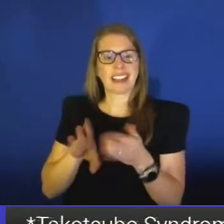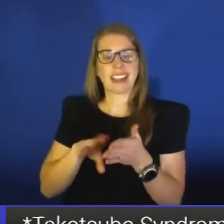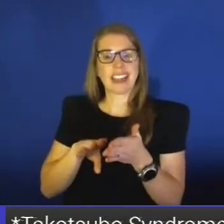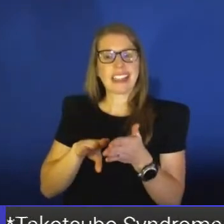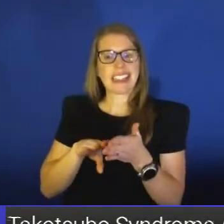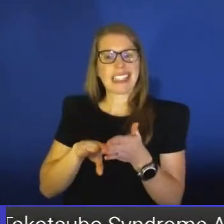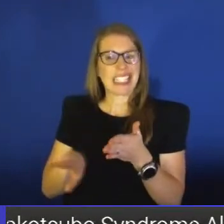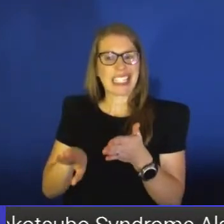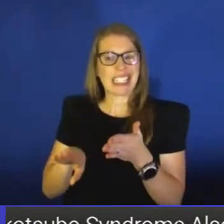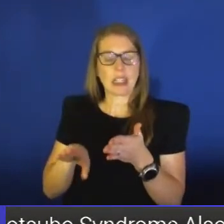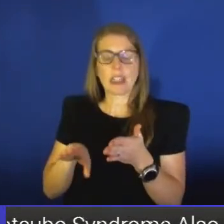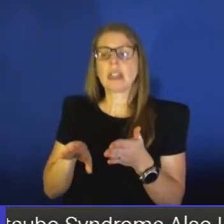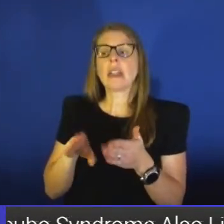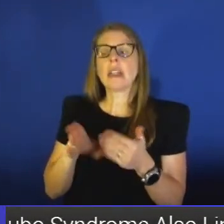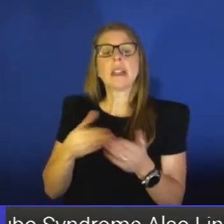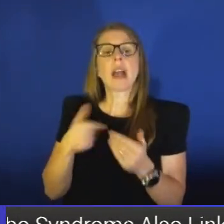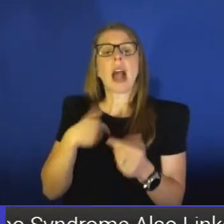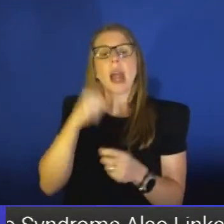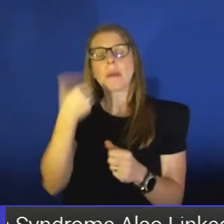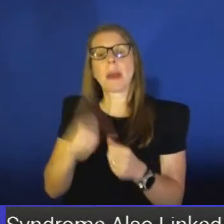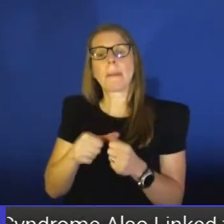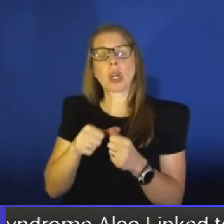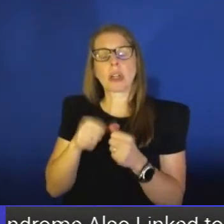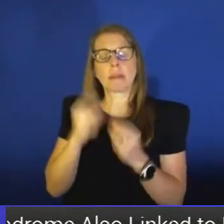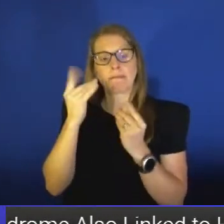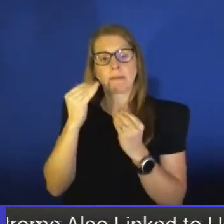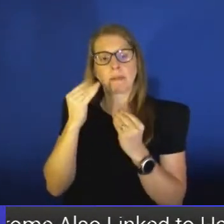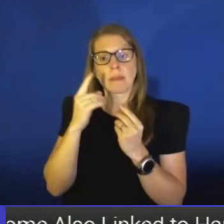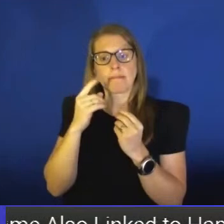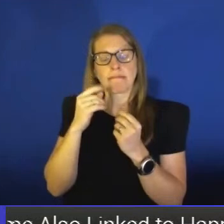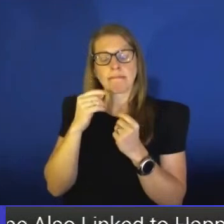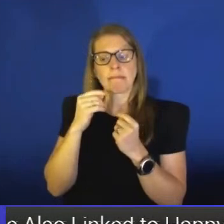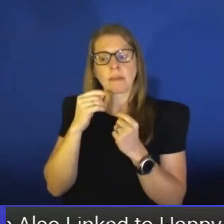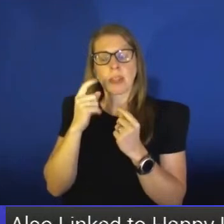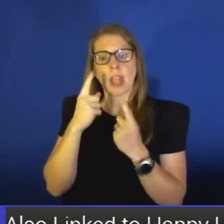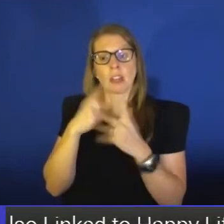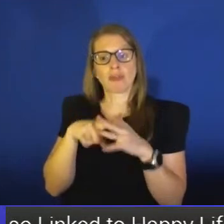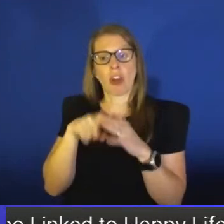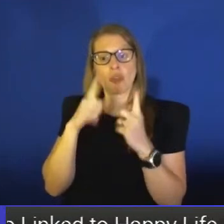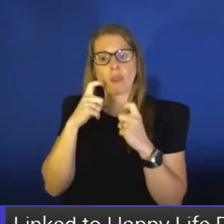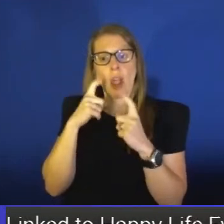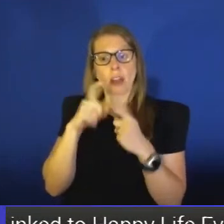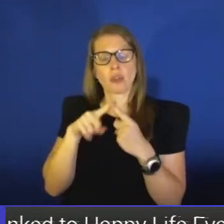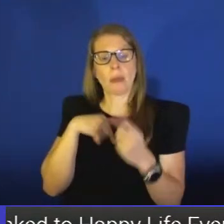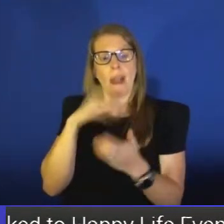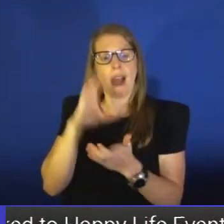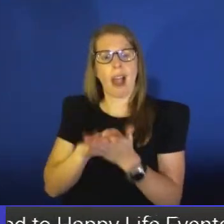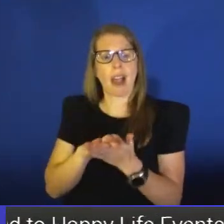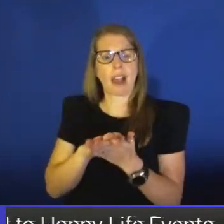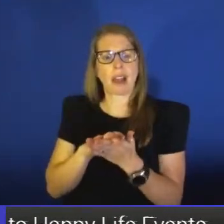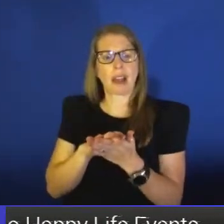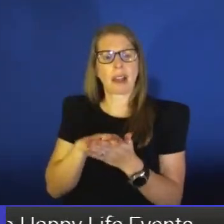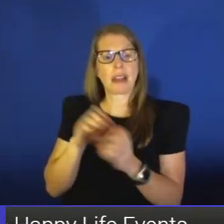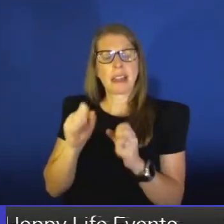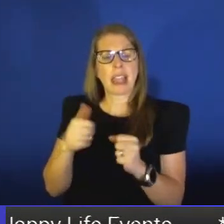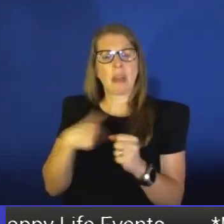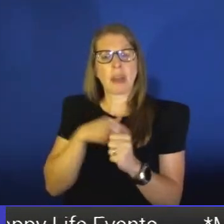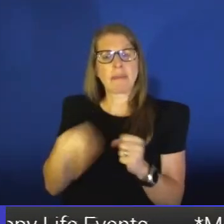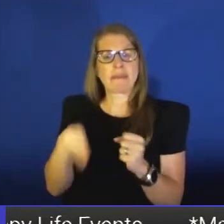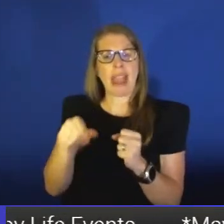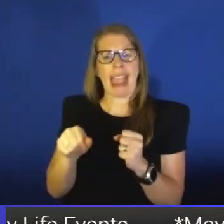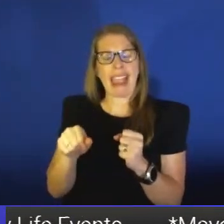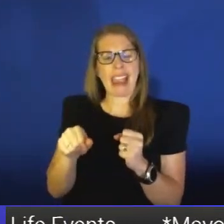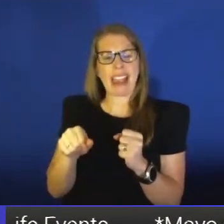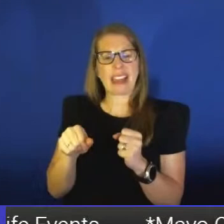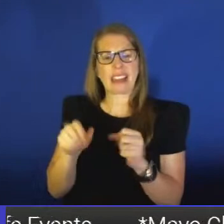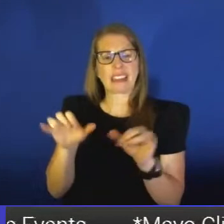But I remember thinking to myself, I started crying to my husband, and I said, can we just pay out of pocket so that I could stay here and let